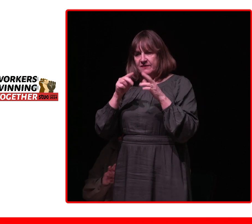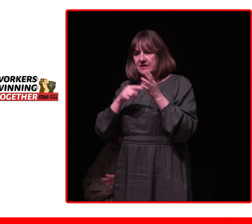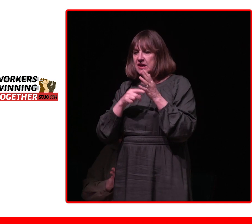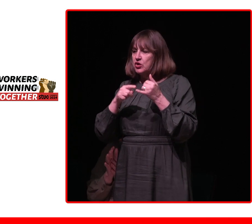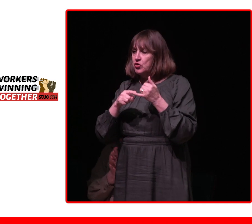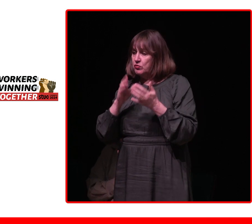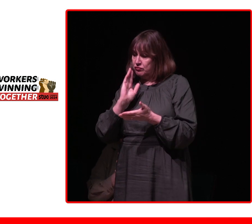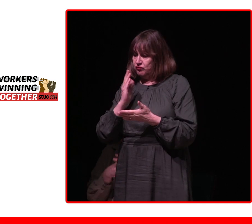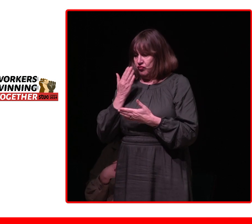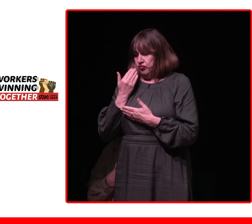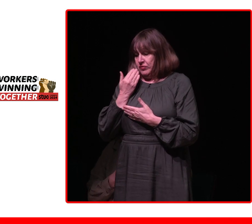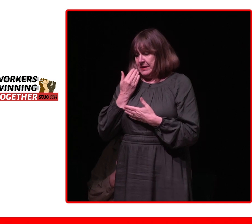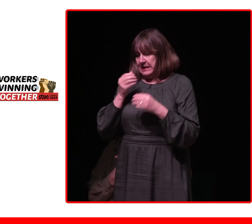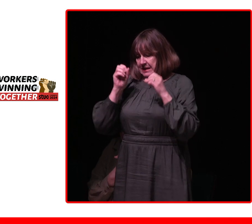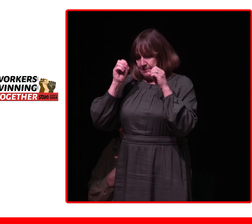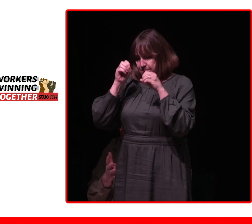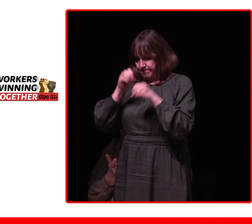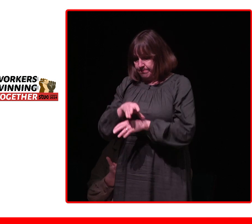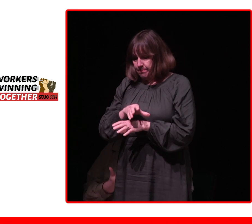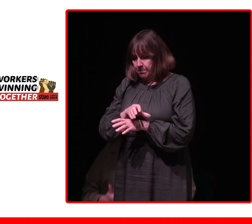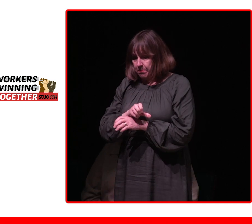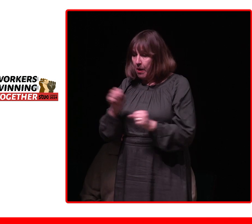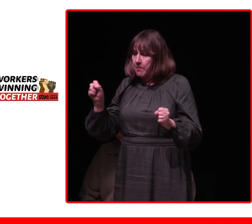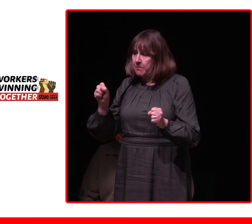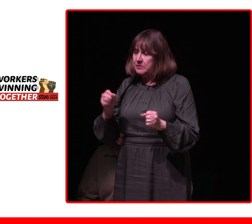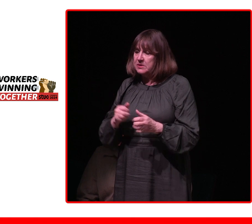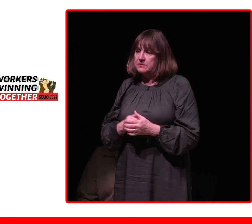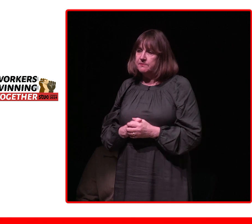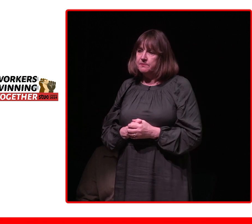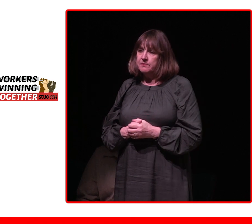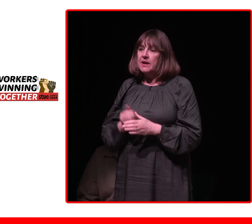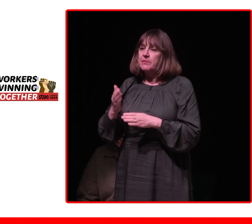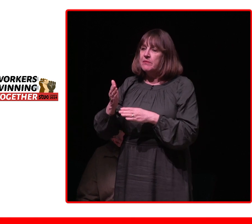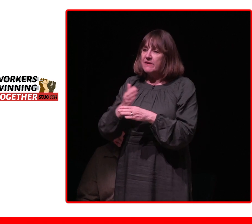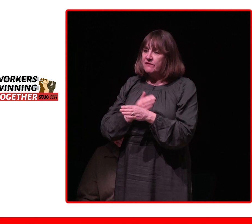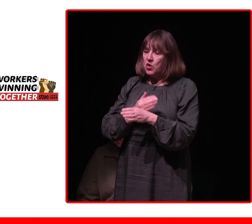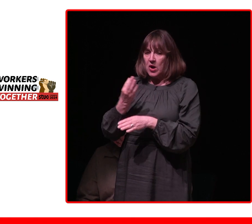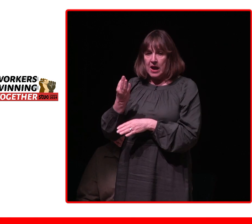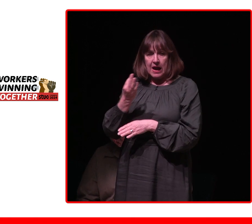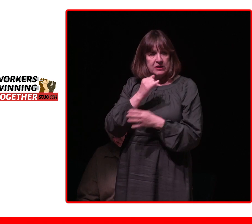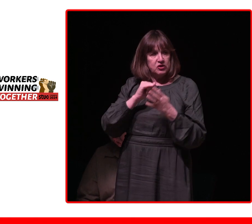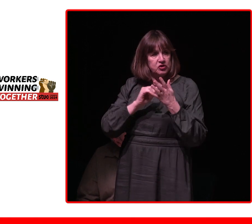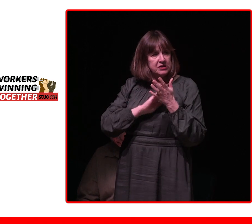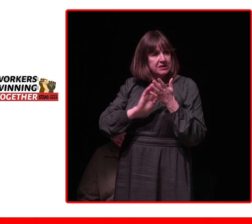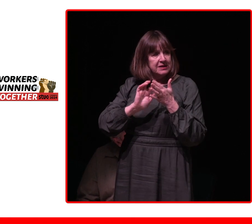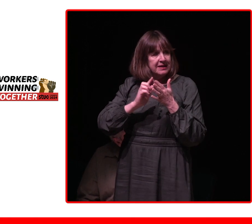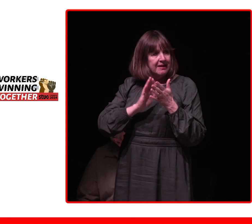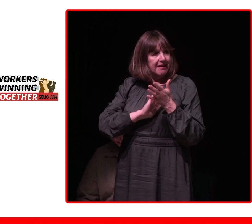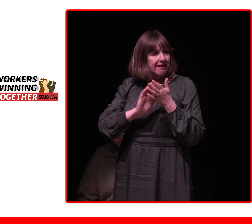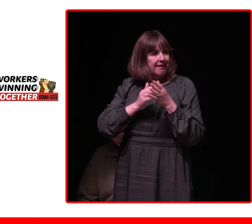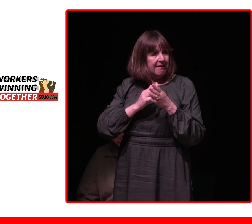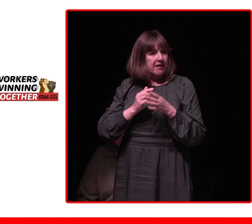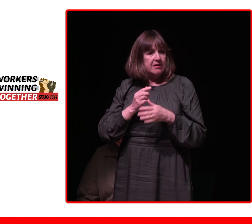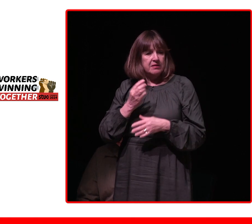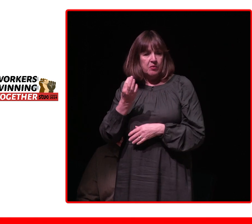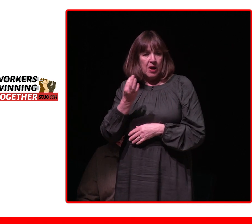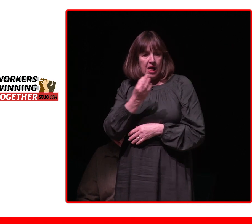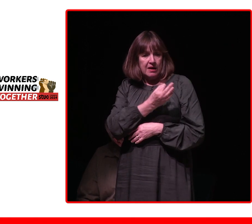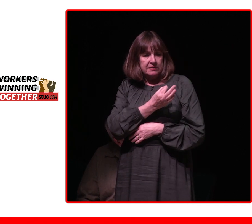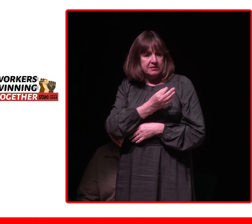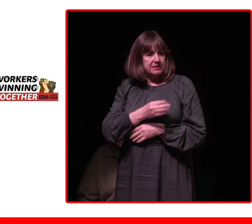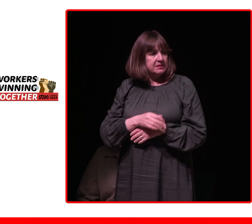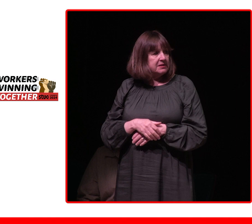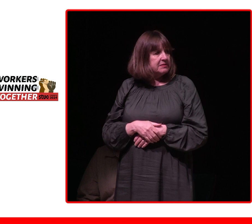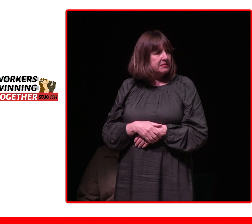recently bombed by the IDF. Before I turn to Shahir, can I also introduce to you